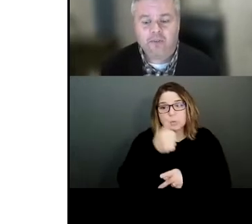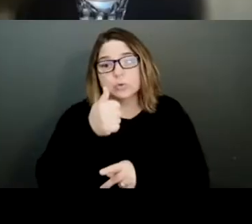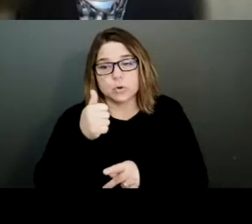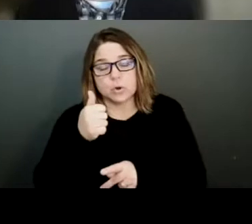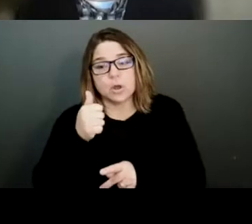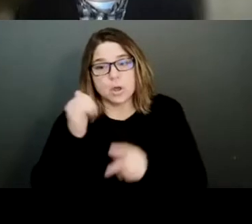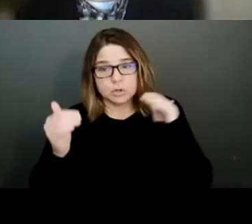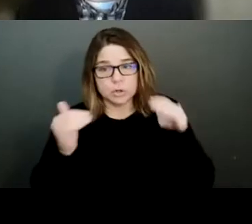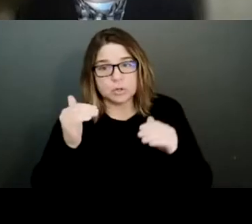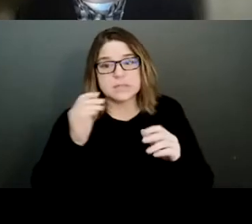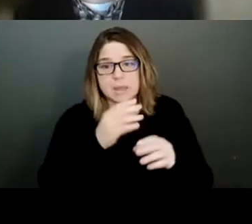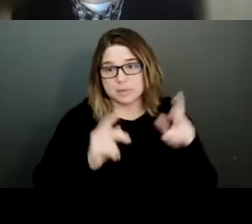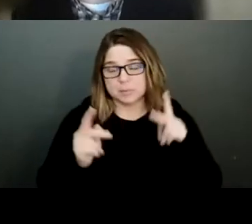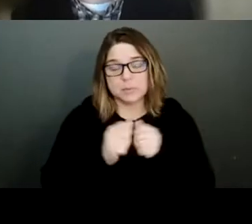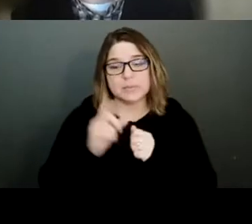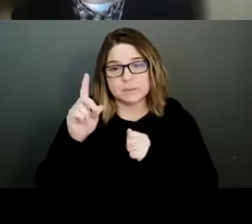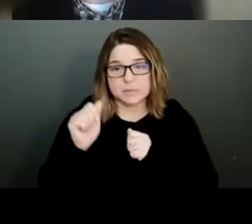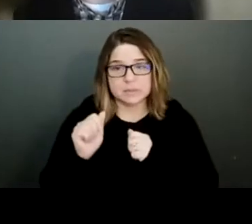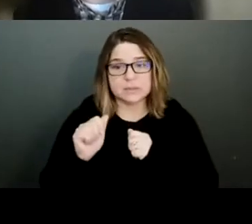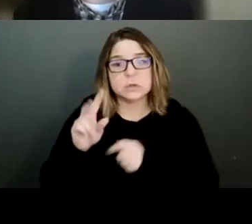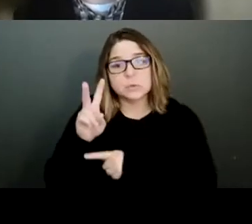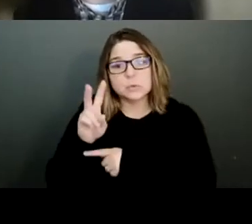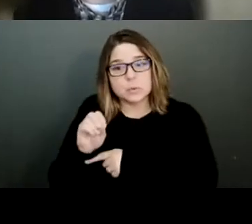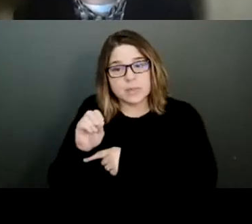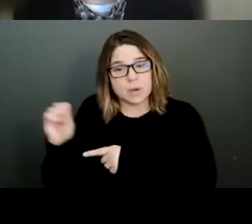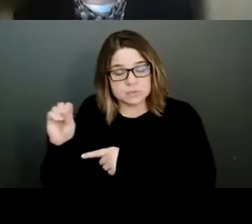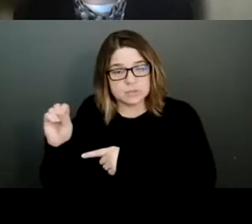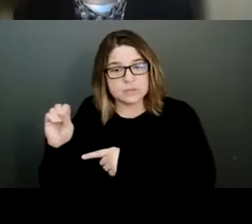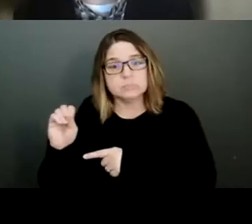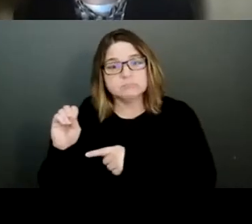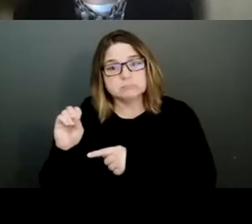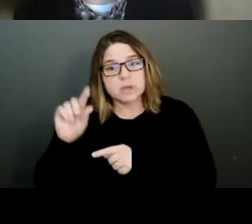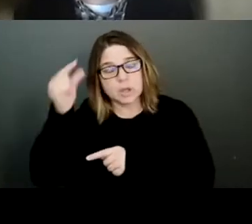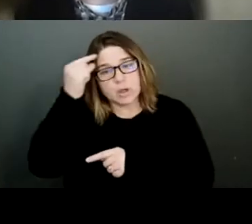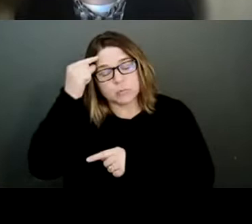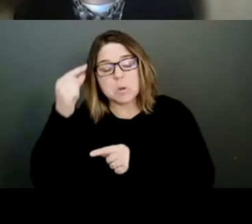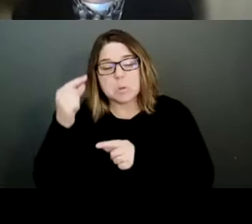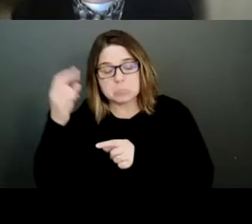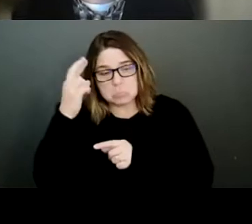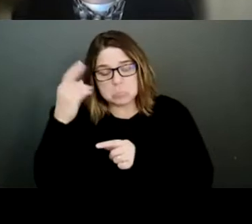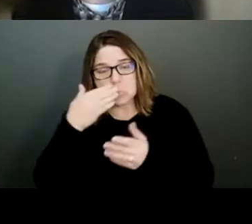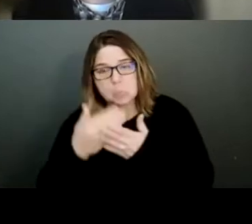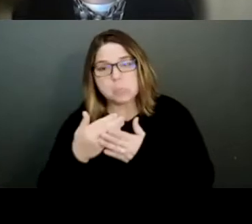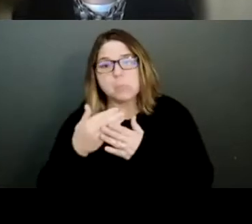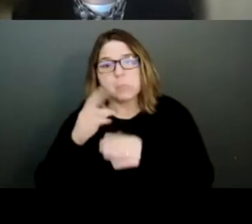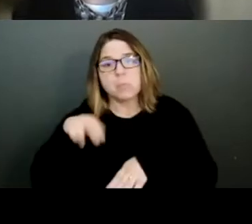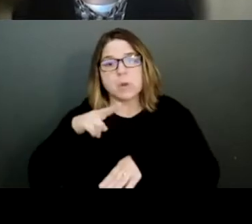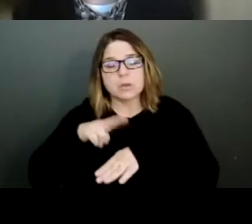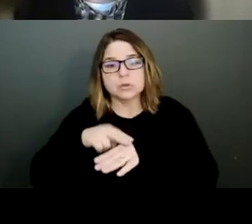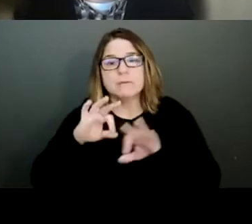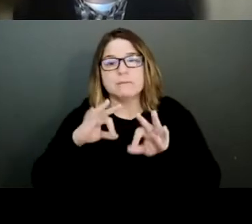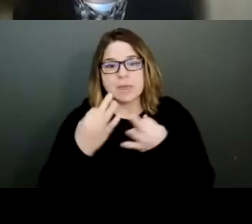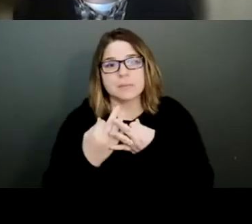federal government recognized this by enacting the National Family Caregiver Support Program in the Older Americans